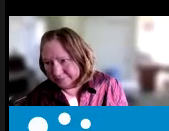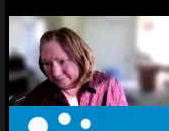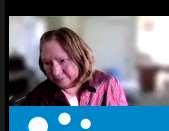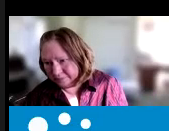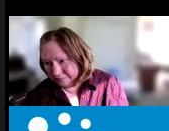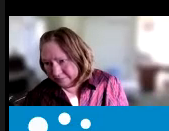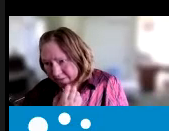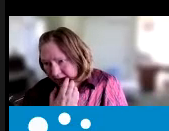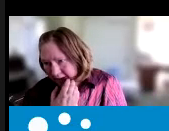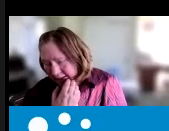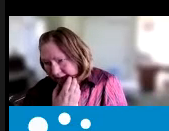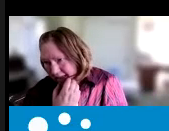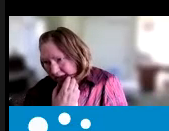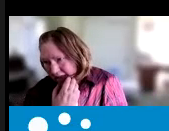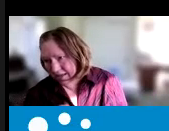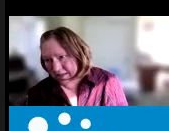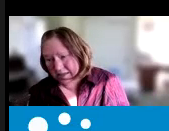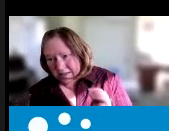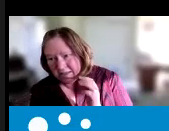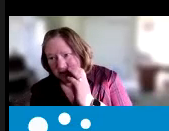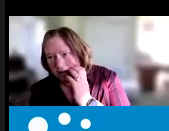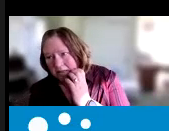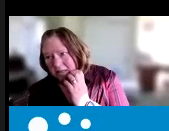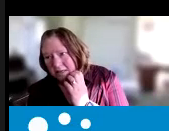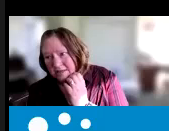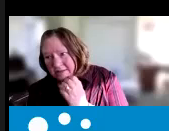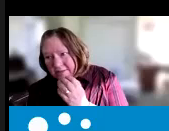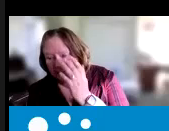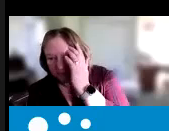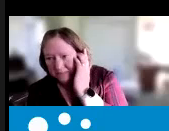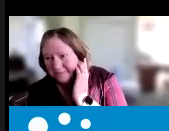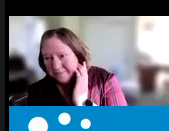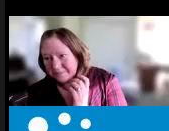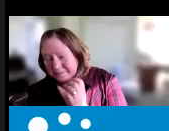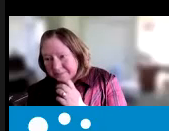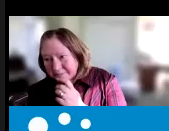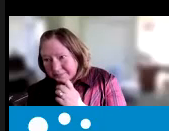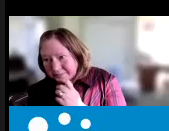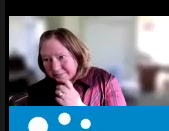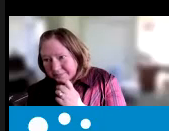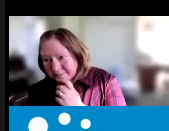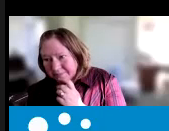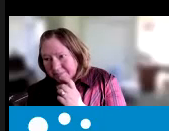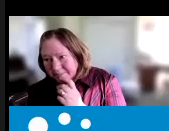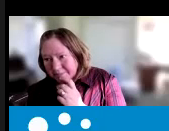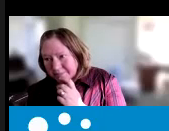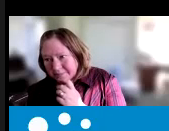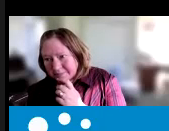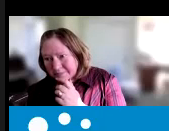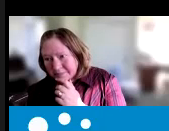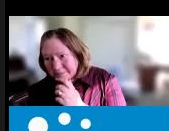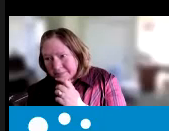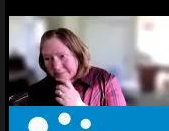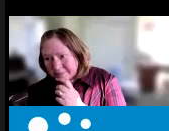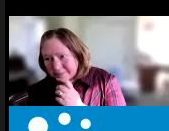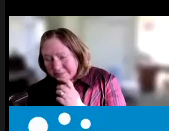just think some of the things you said were just like very good reminders, and I think good considerations for when we're starting